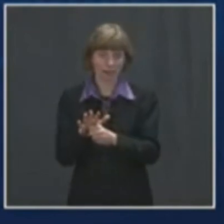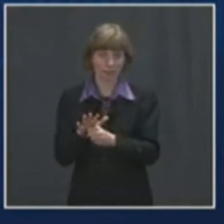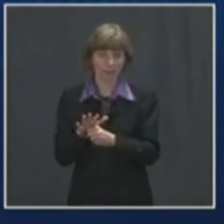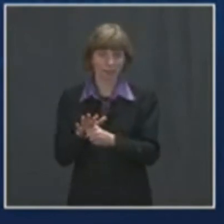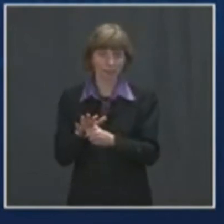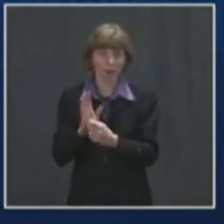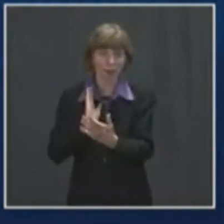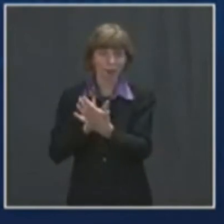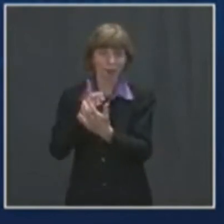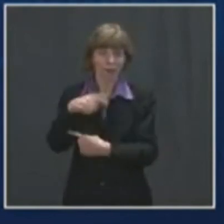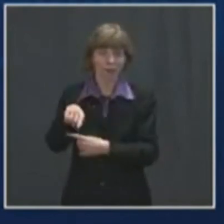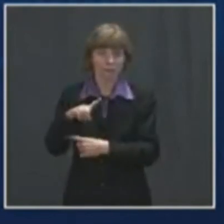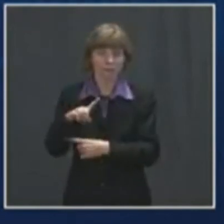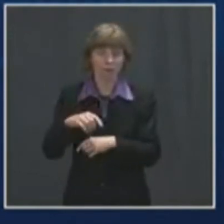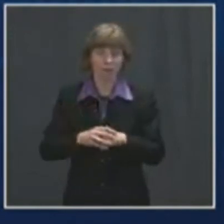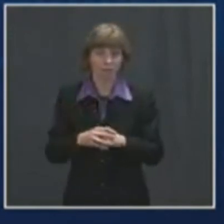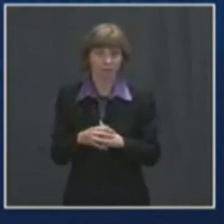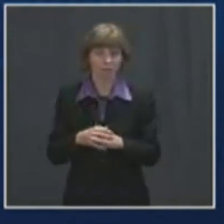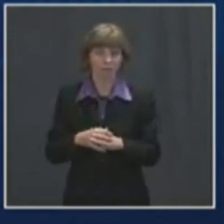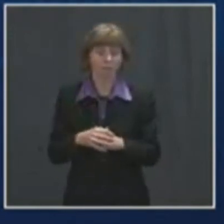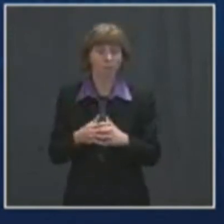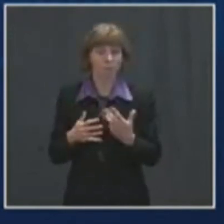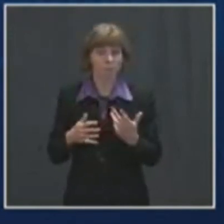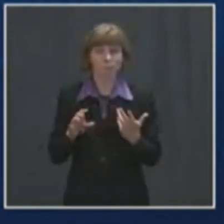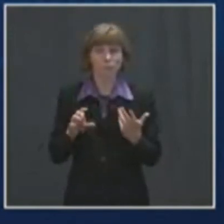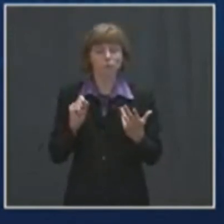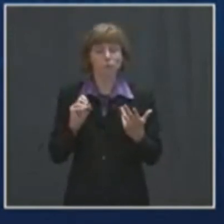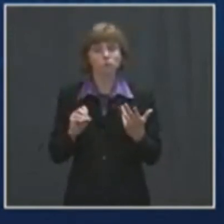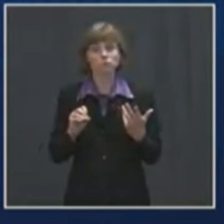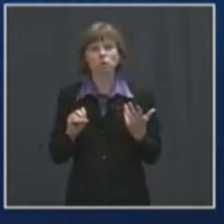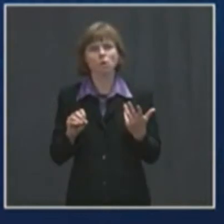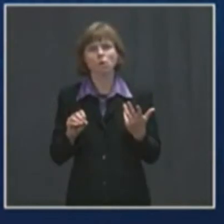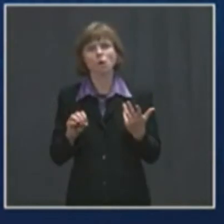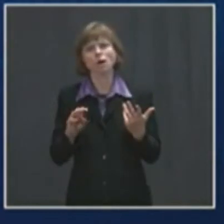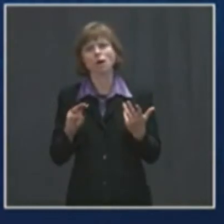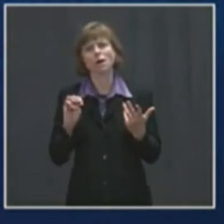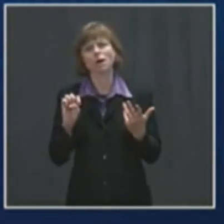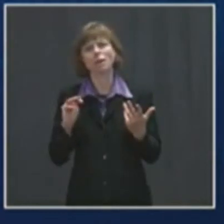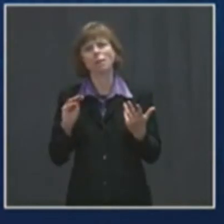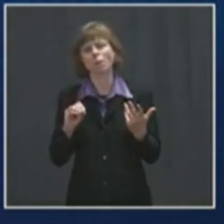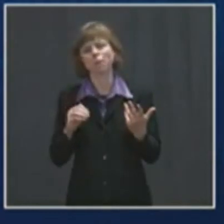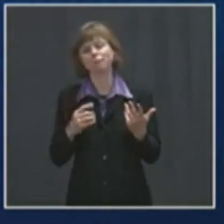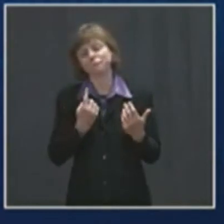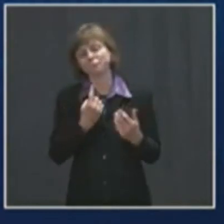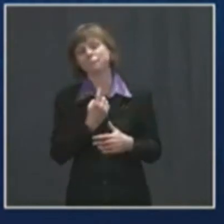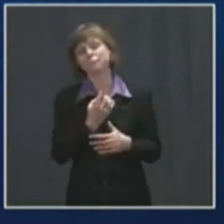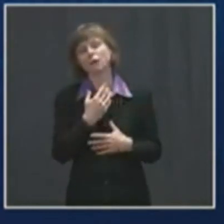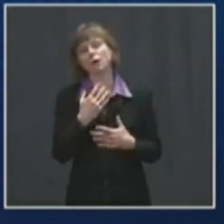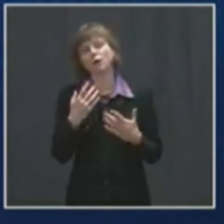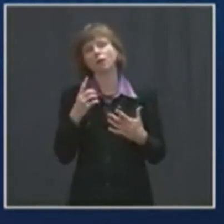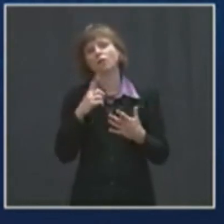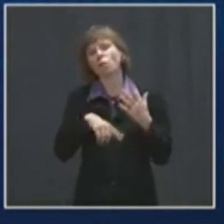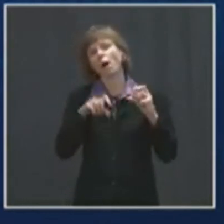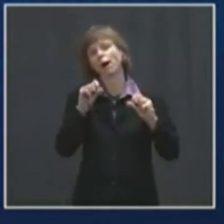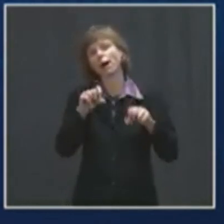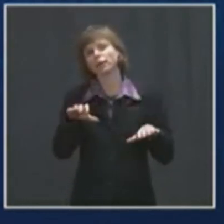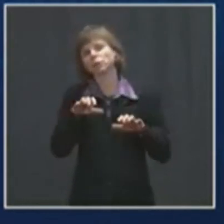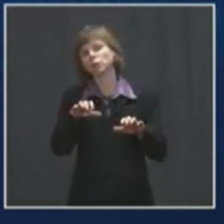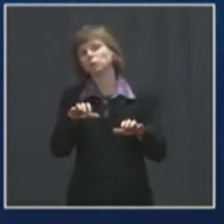them. So other than sign the memo, what President Biden can do